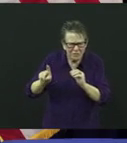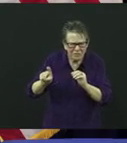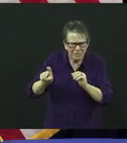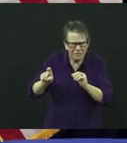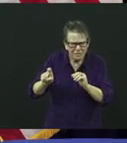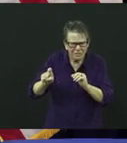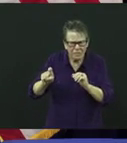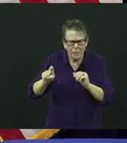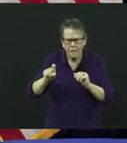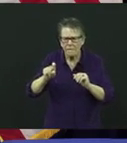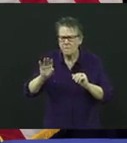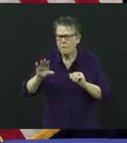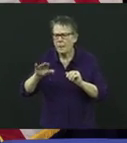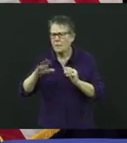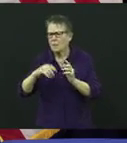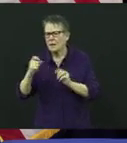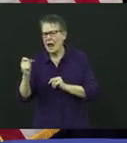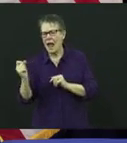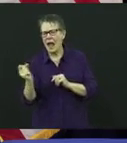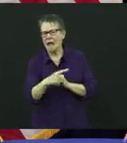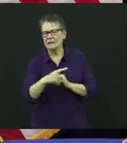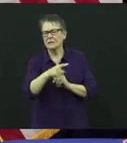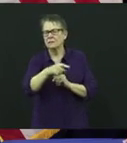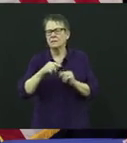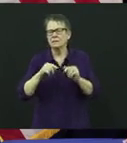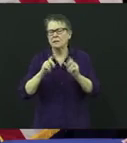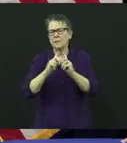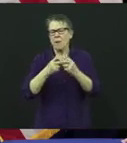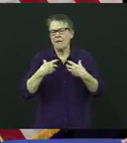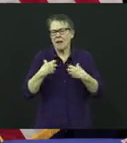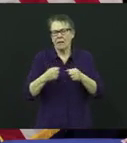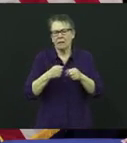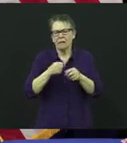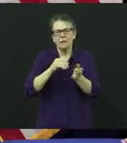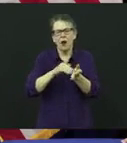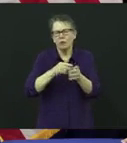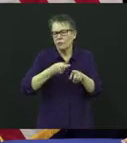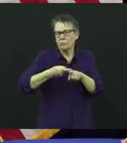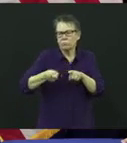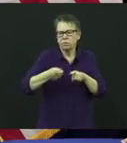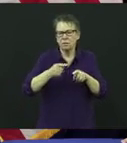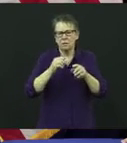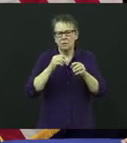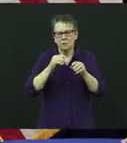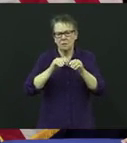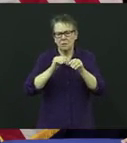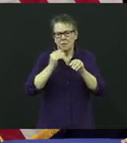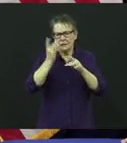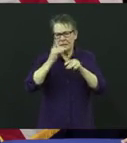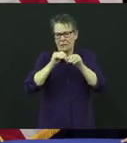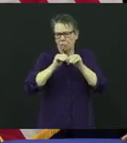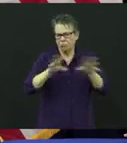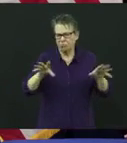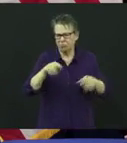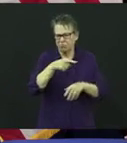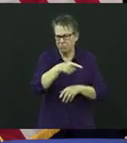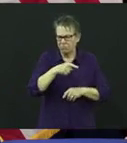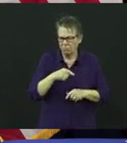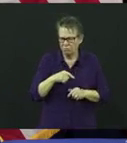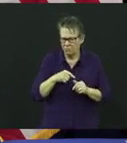getting the negatives for the first time, a window on the negatives, in addition to the pure math, by